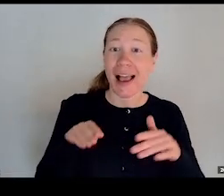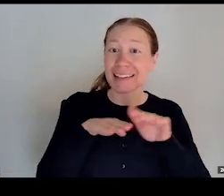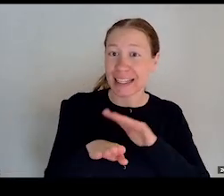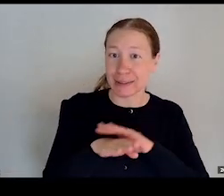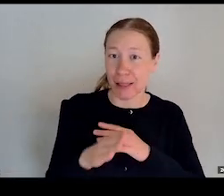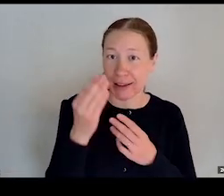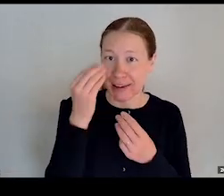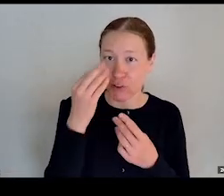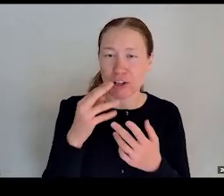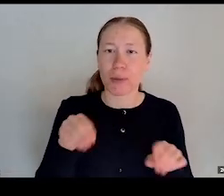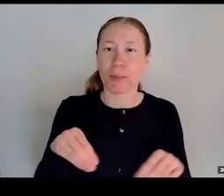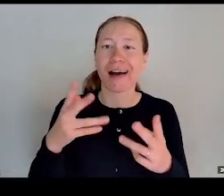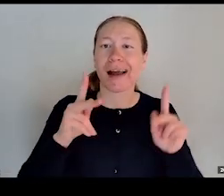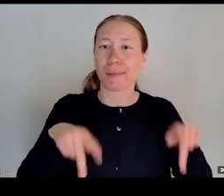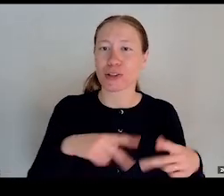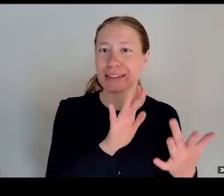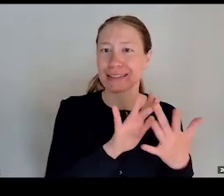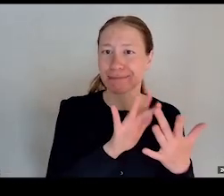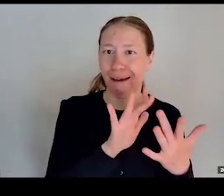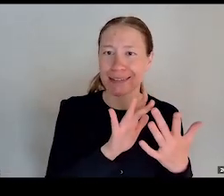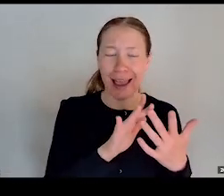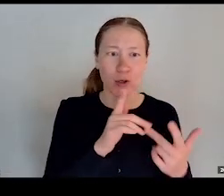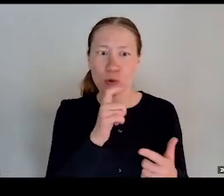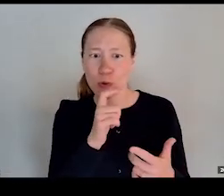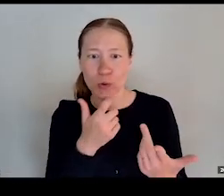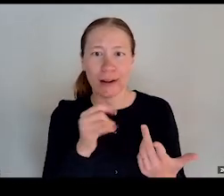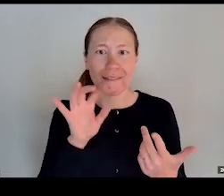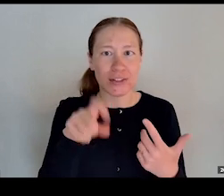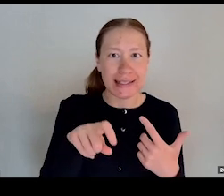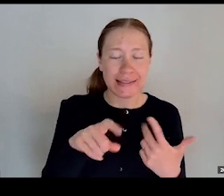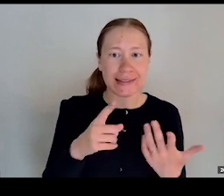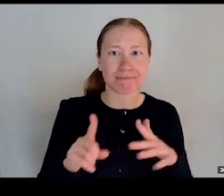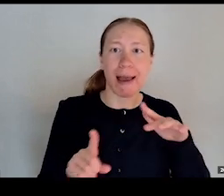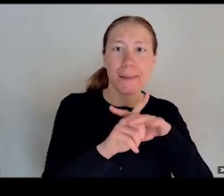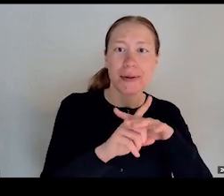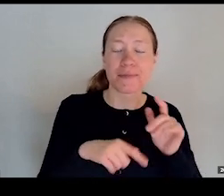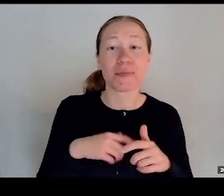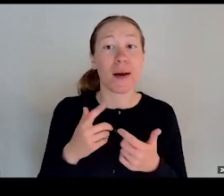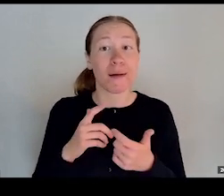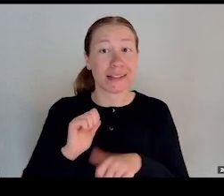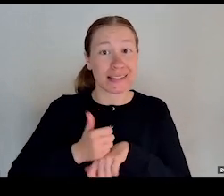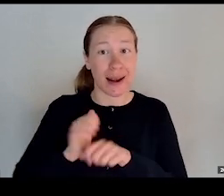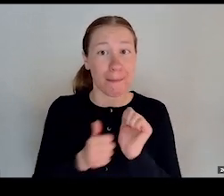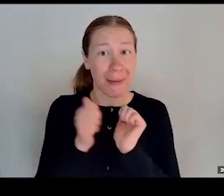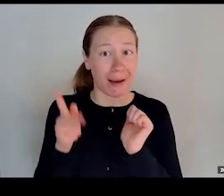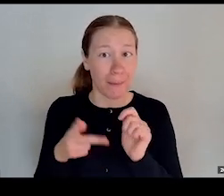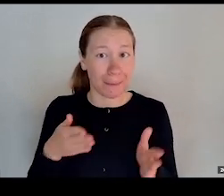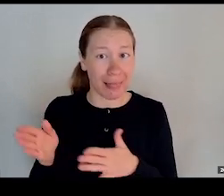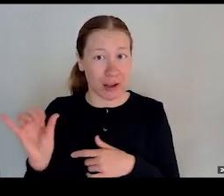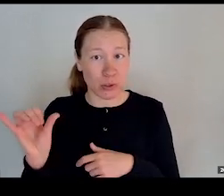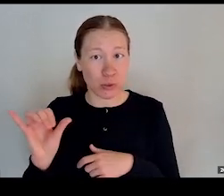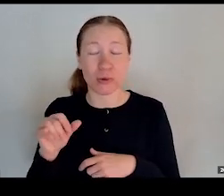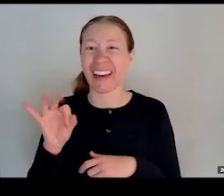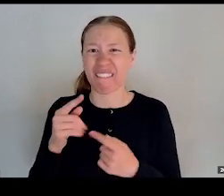there are any access needs questions. Consider creating a backup communication plan in case that individual has difficulty connecting